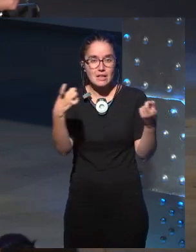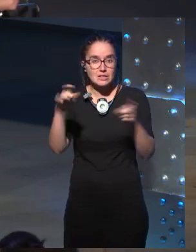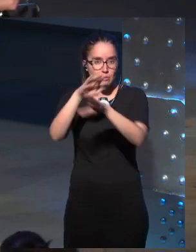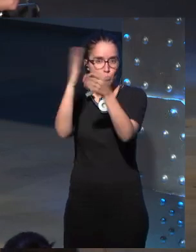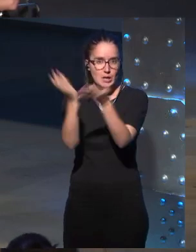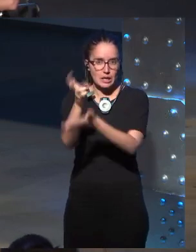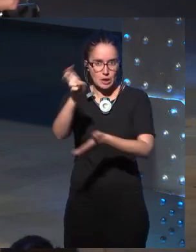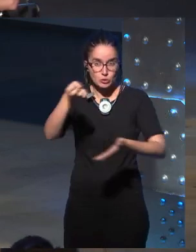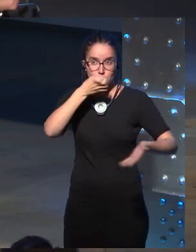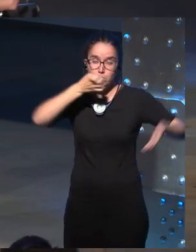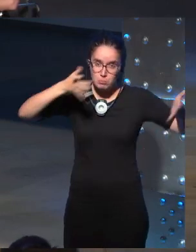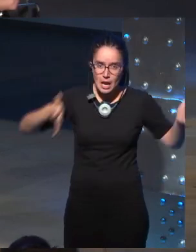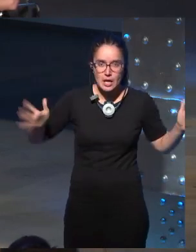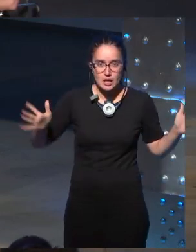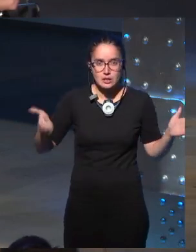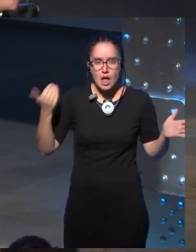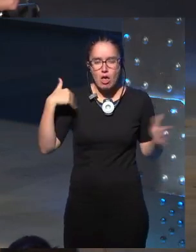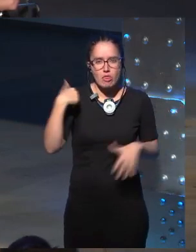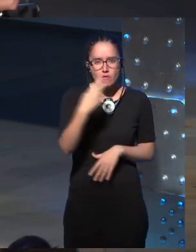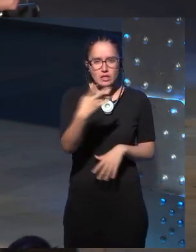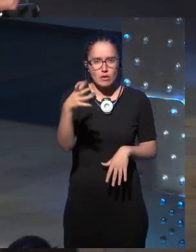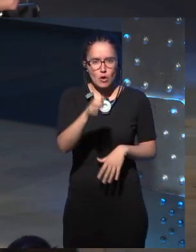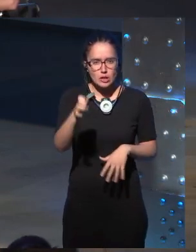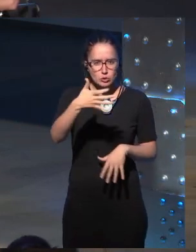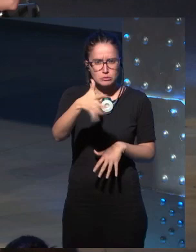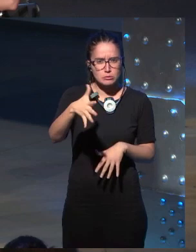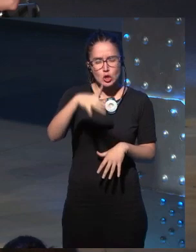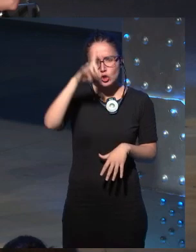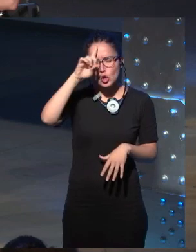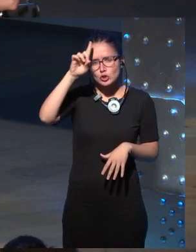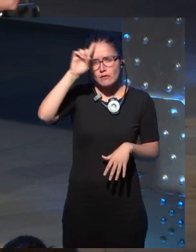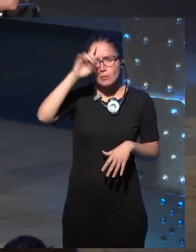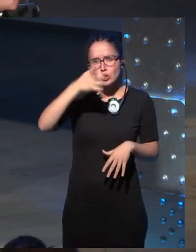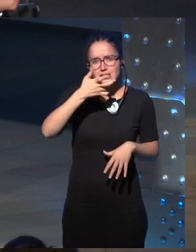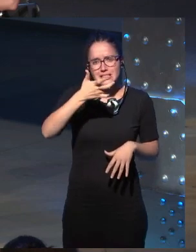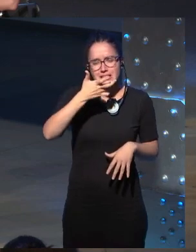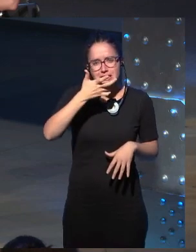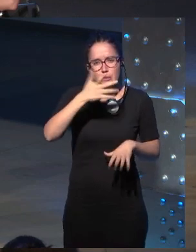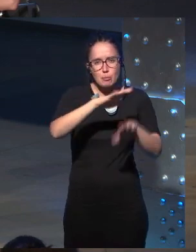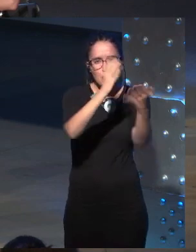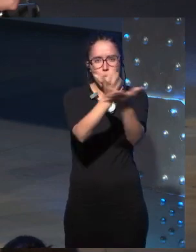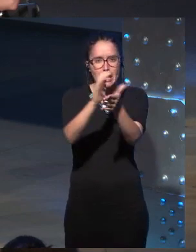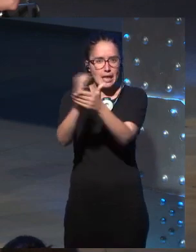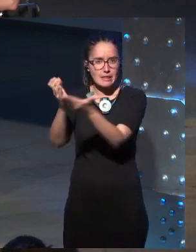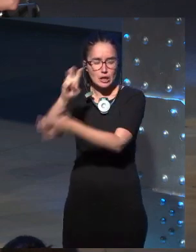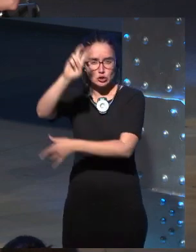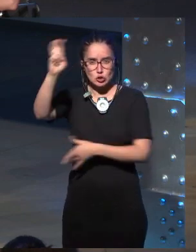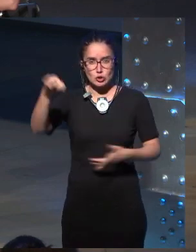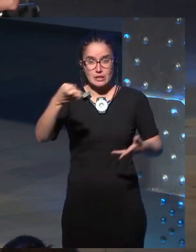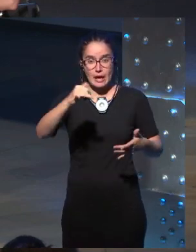Well, 25 years ago, we didn't know if there were planets around other stars in our universe.